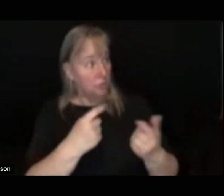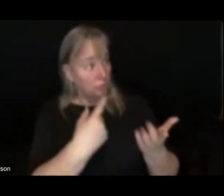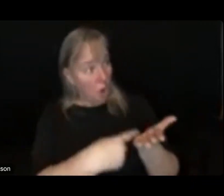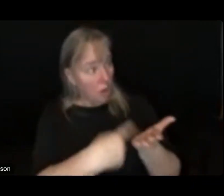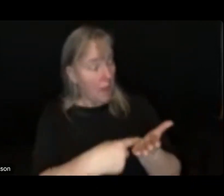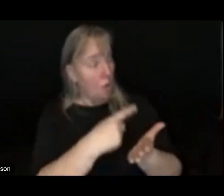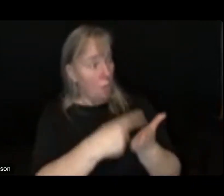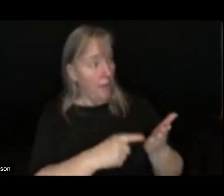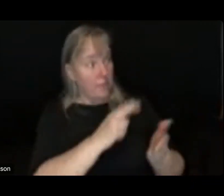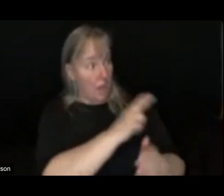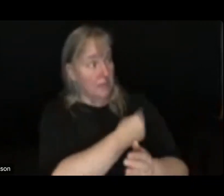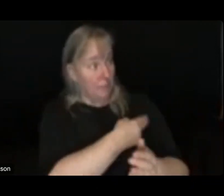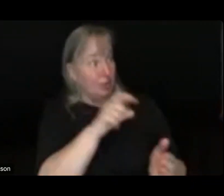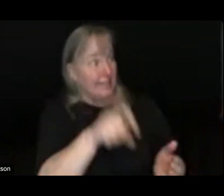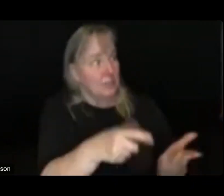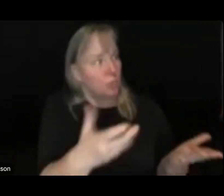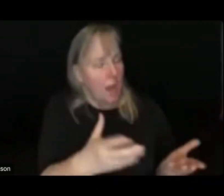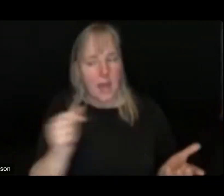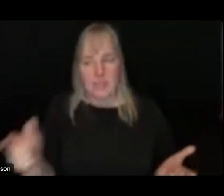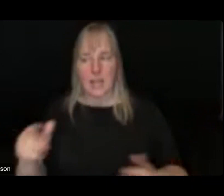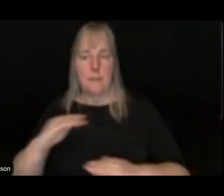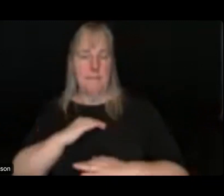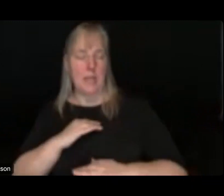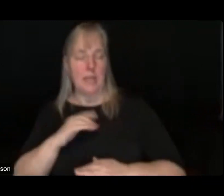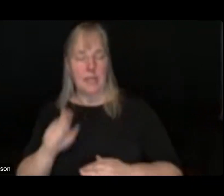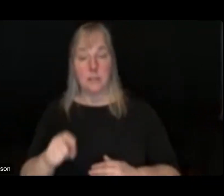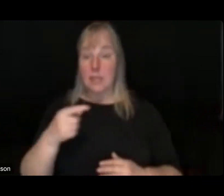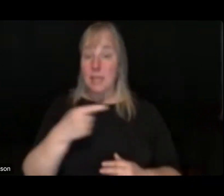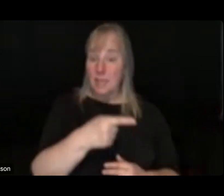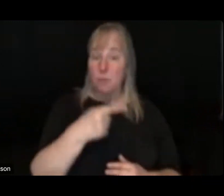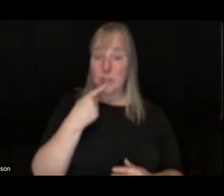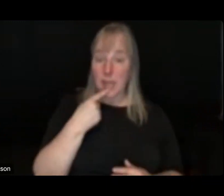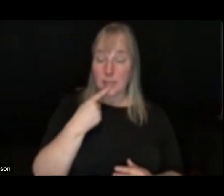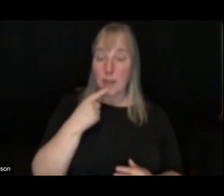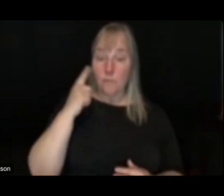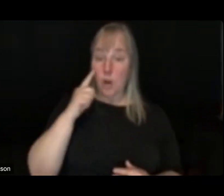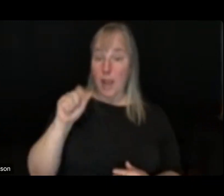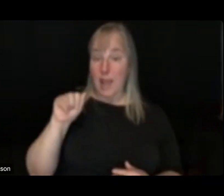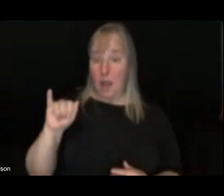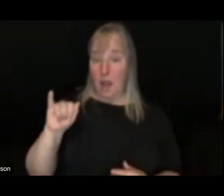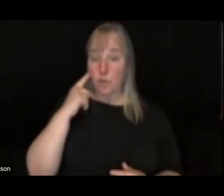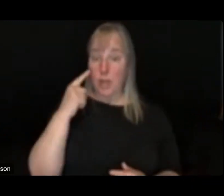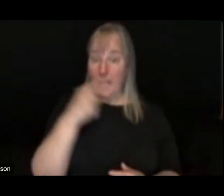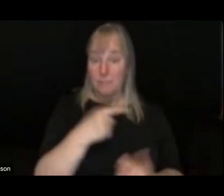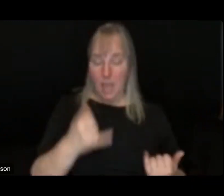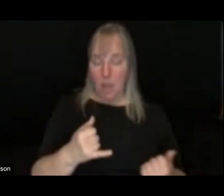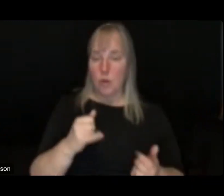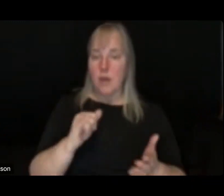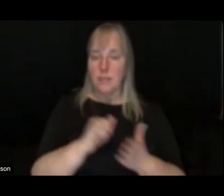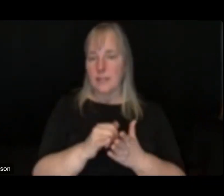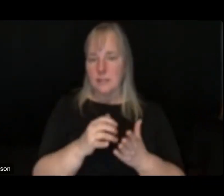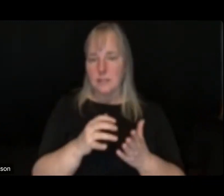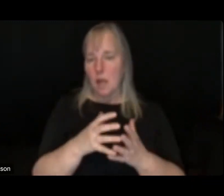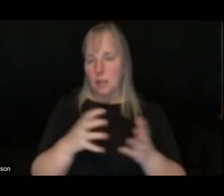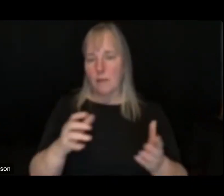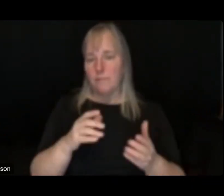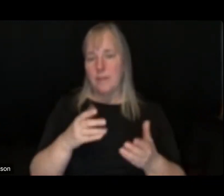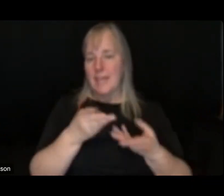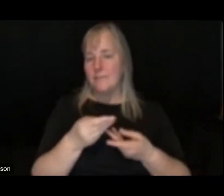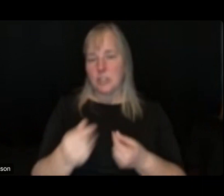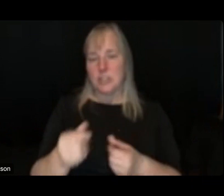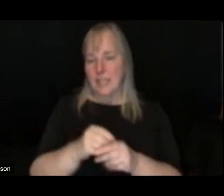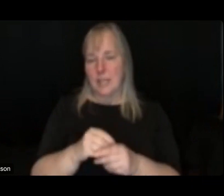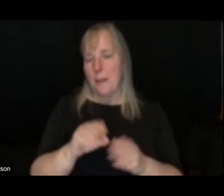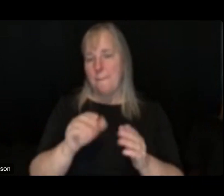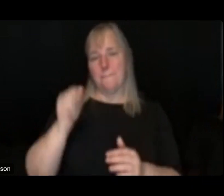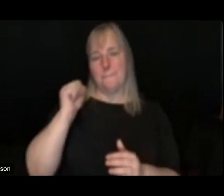needs. And he was saying that for AI, for him right now, it's a lot of like efficiencies and back office stuff, patient files and things like